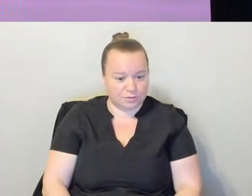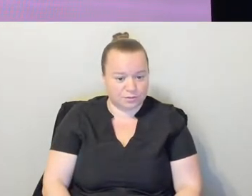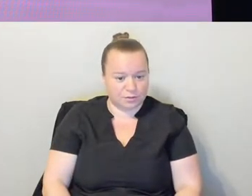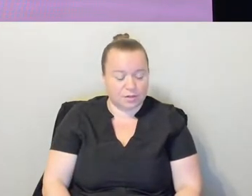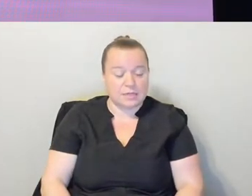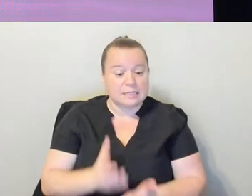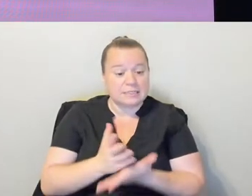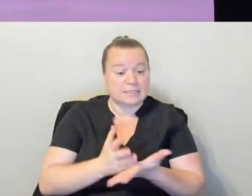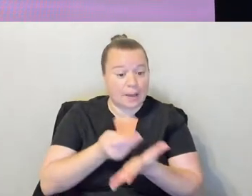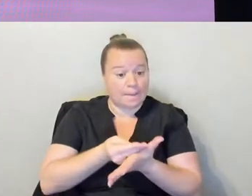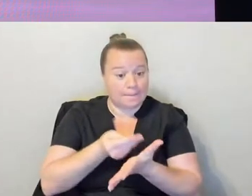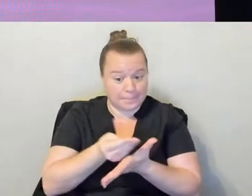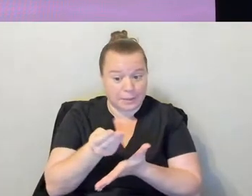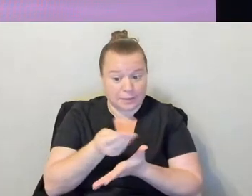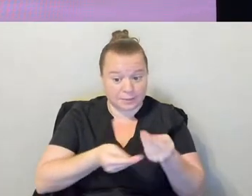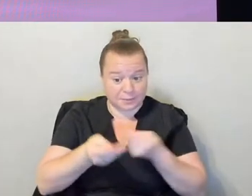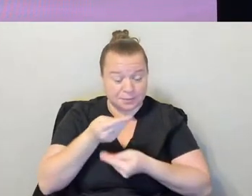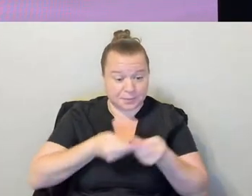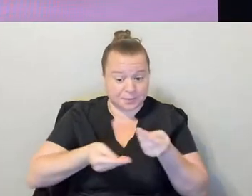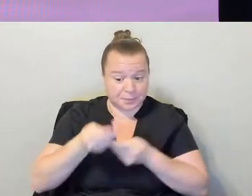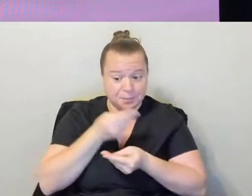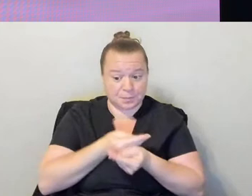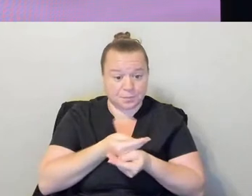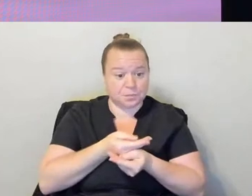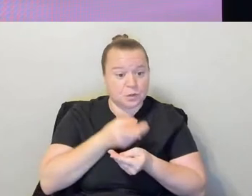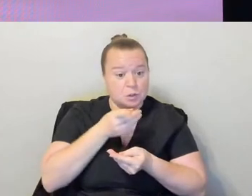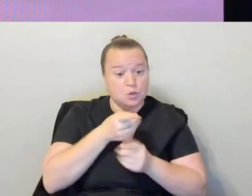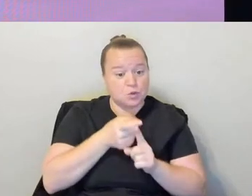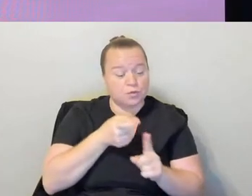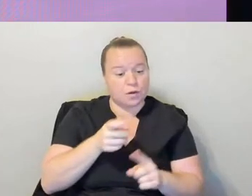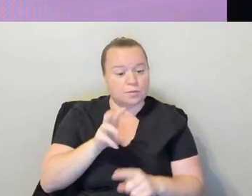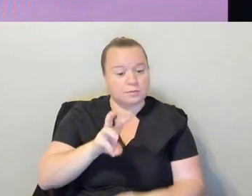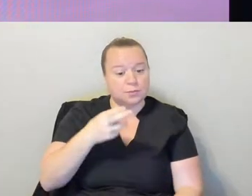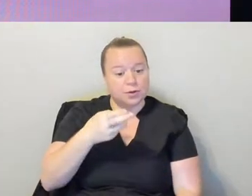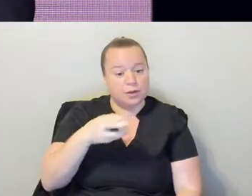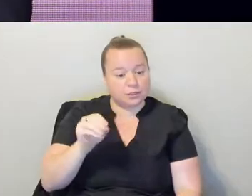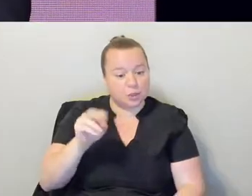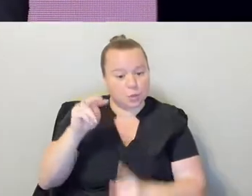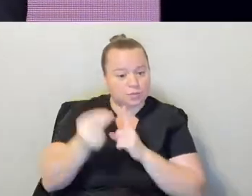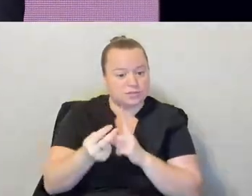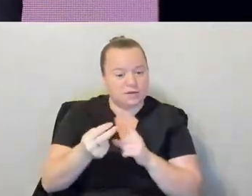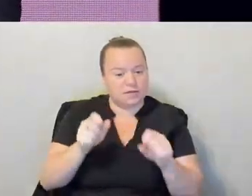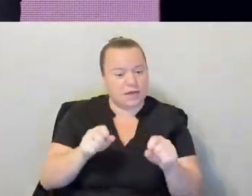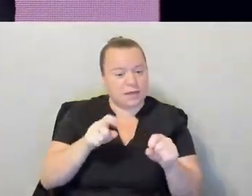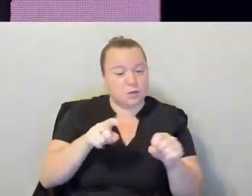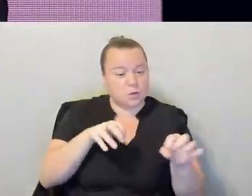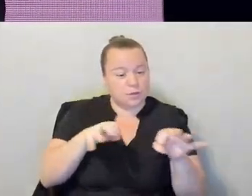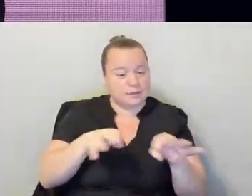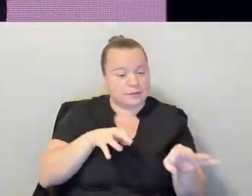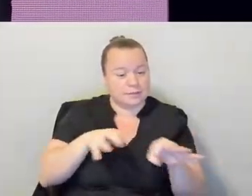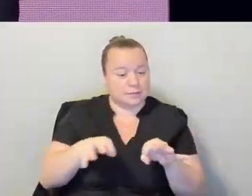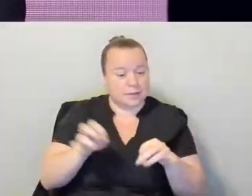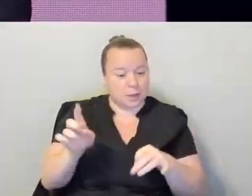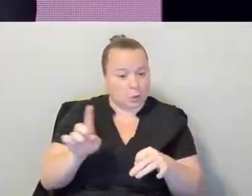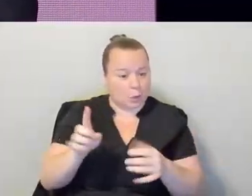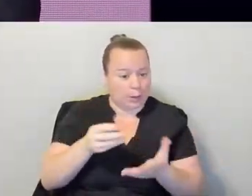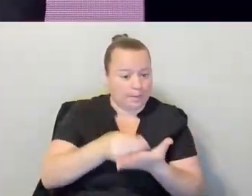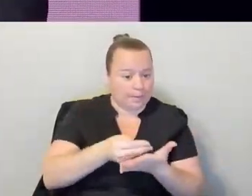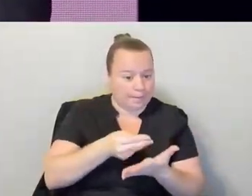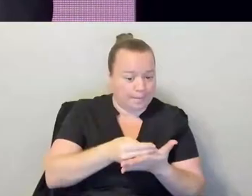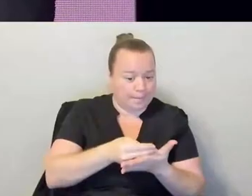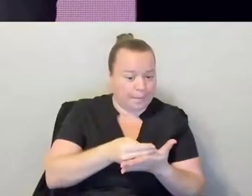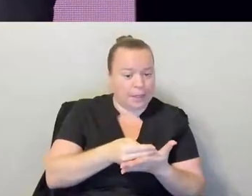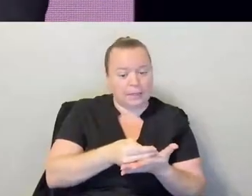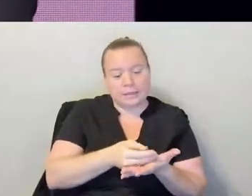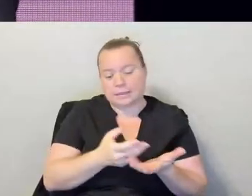wonder if you, from the WHO's perspective, can perhaps explain where money and funds